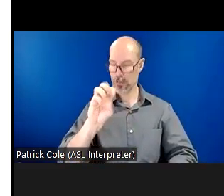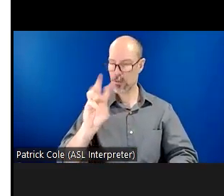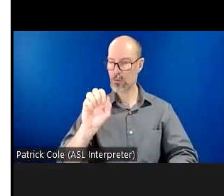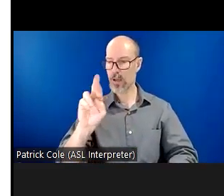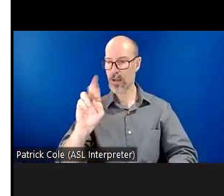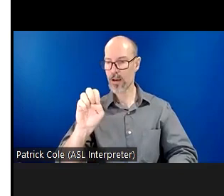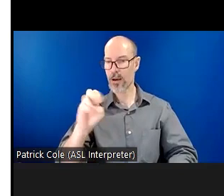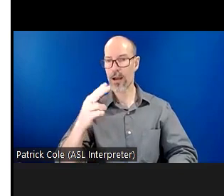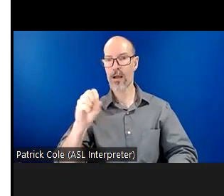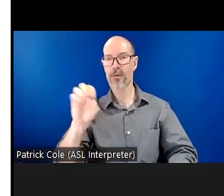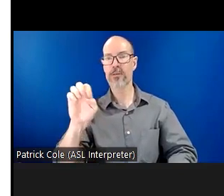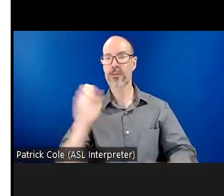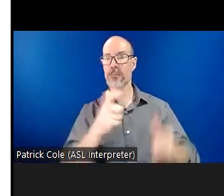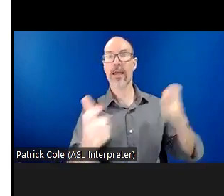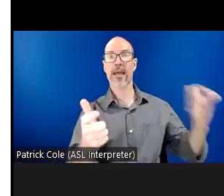around.